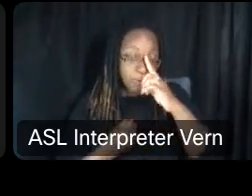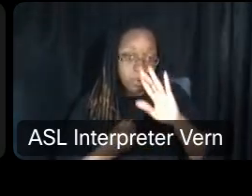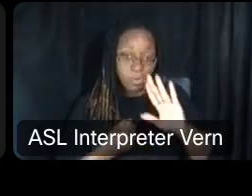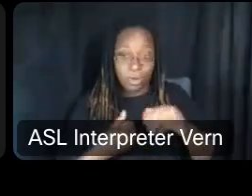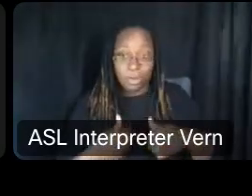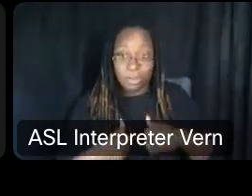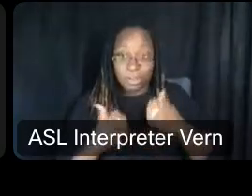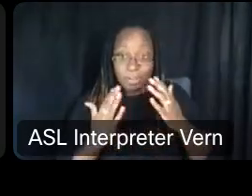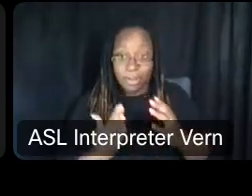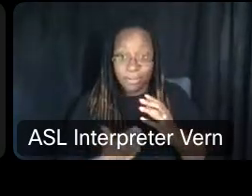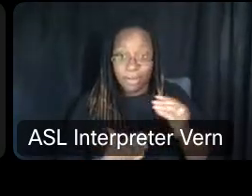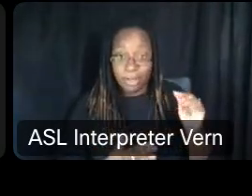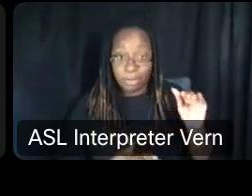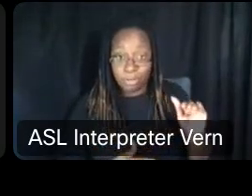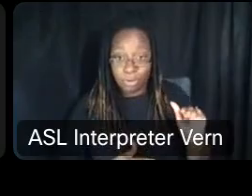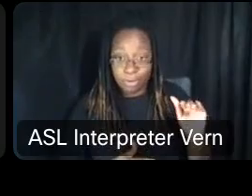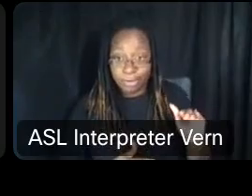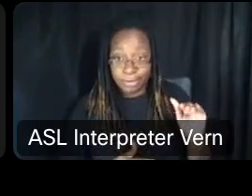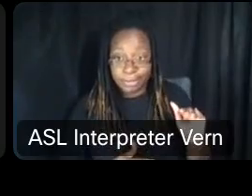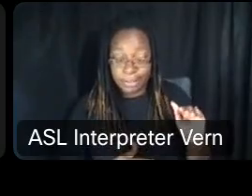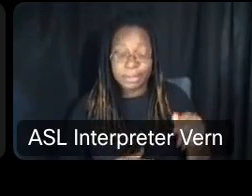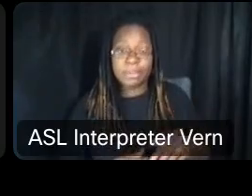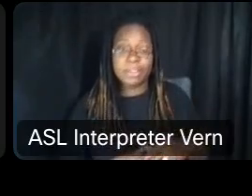survivor and the child put the